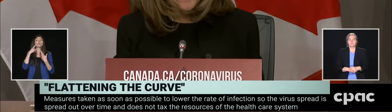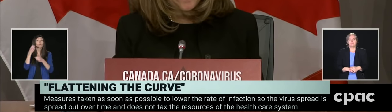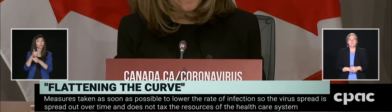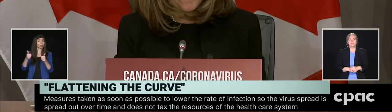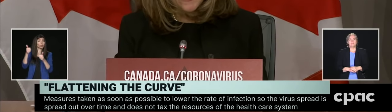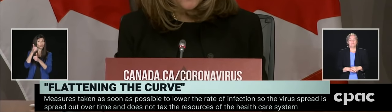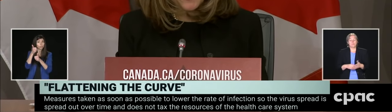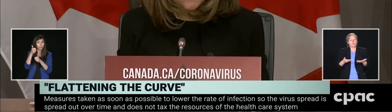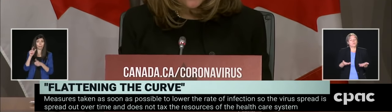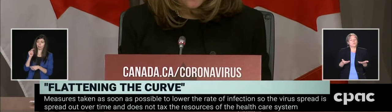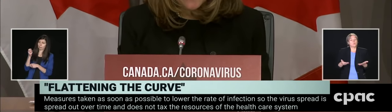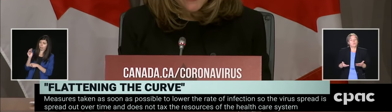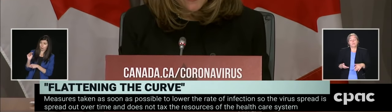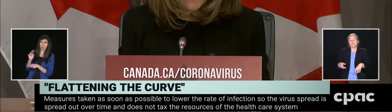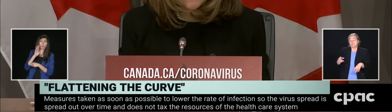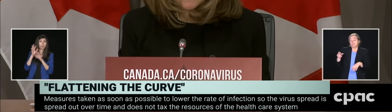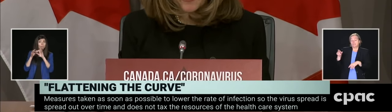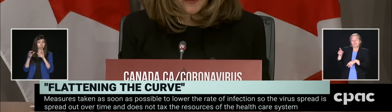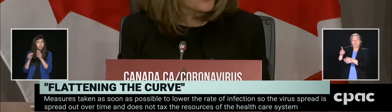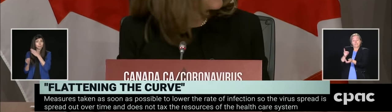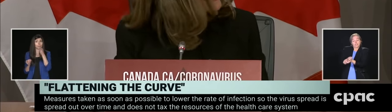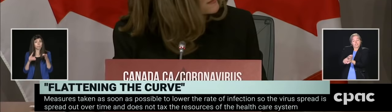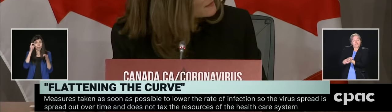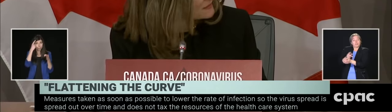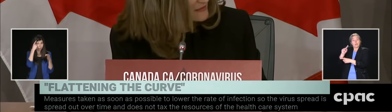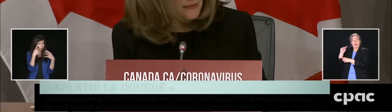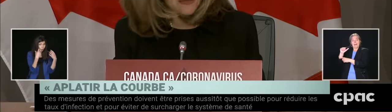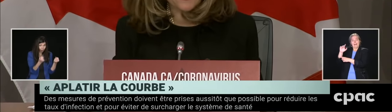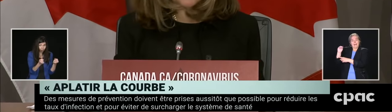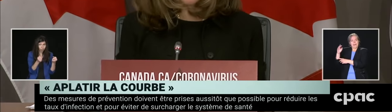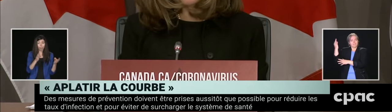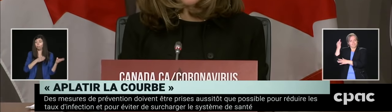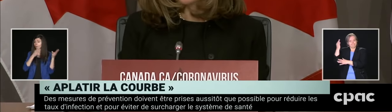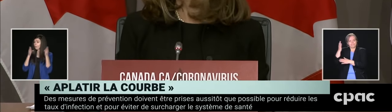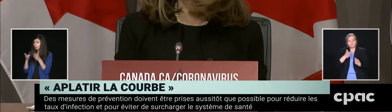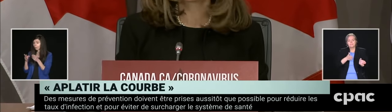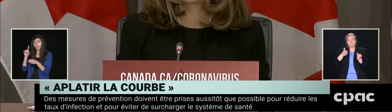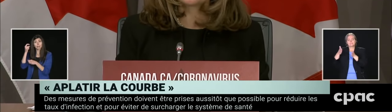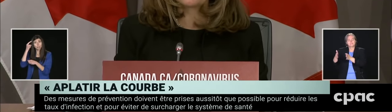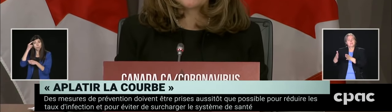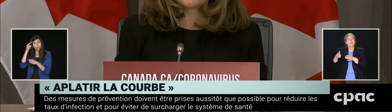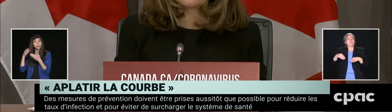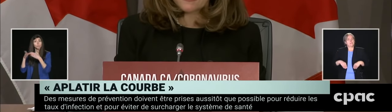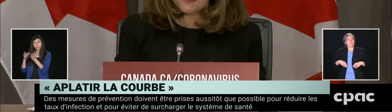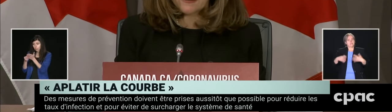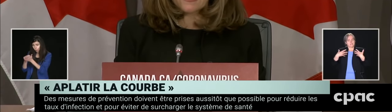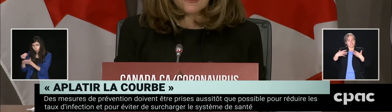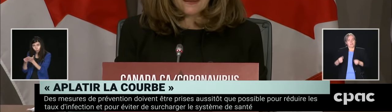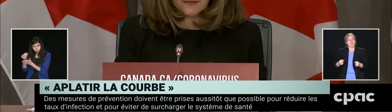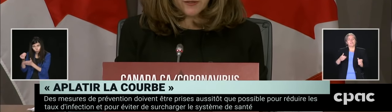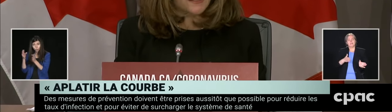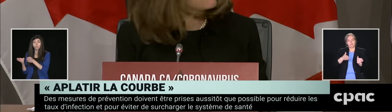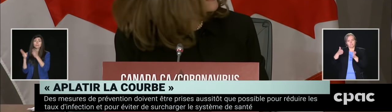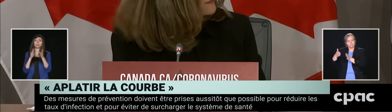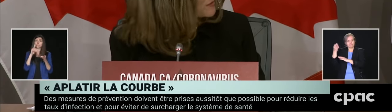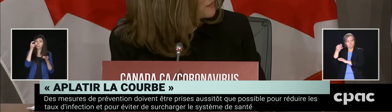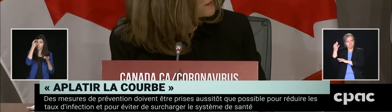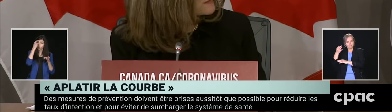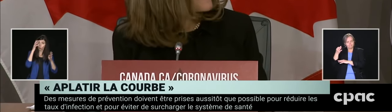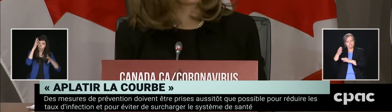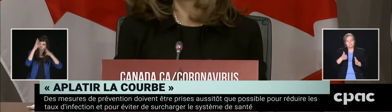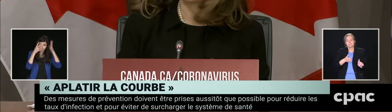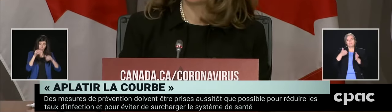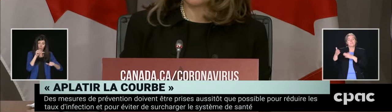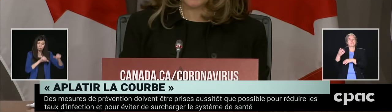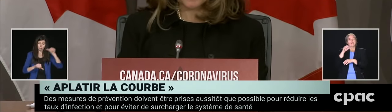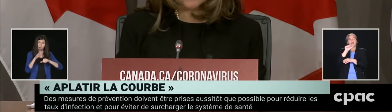Hajdu, the Minister of Public Services and Procurement, Anita Anand, the Minister of Innovation, Science and Industry, Navdeep